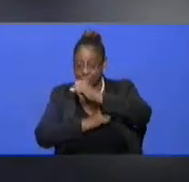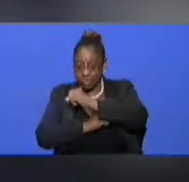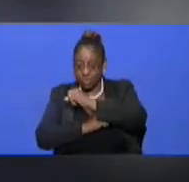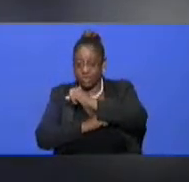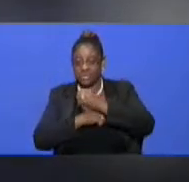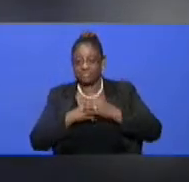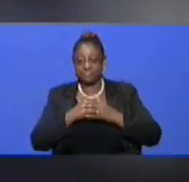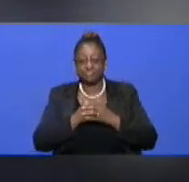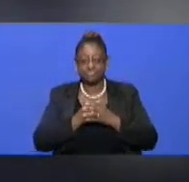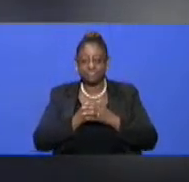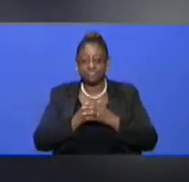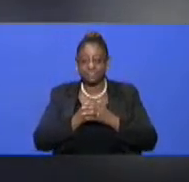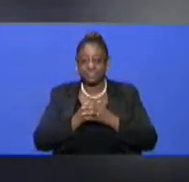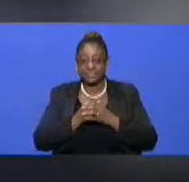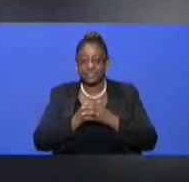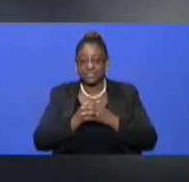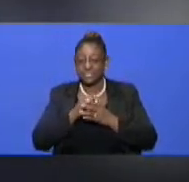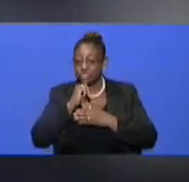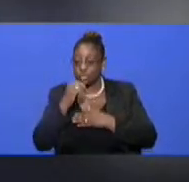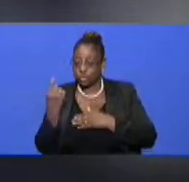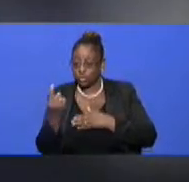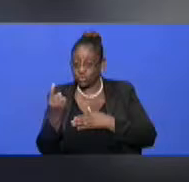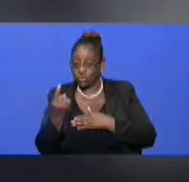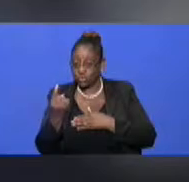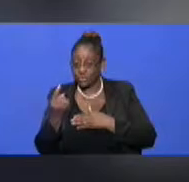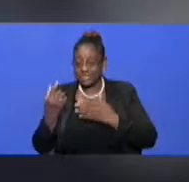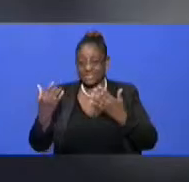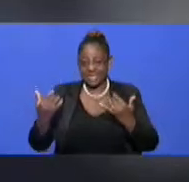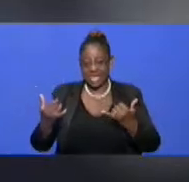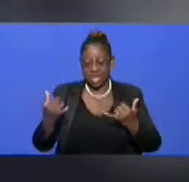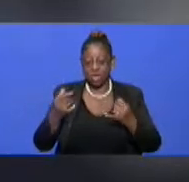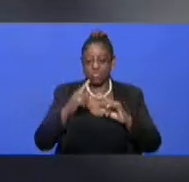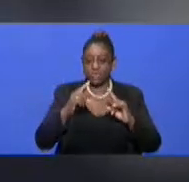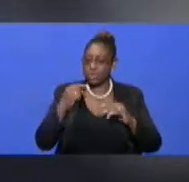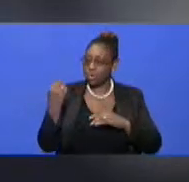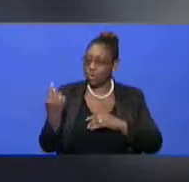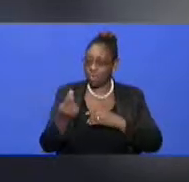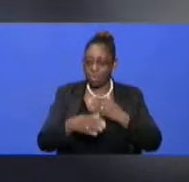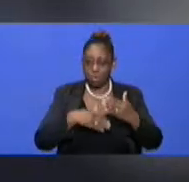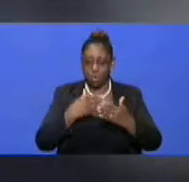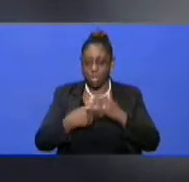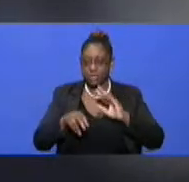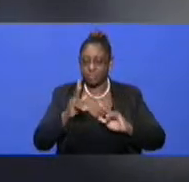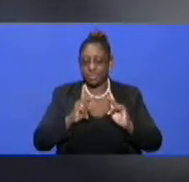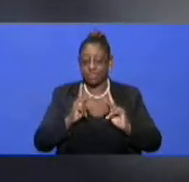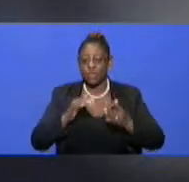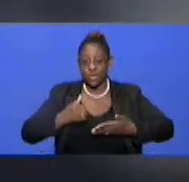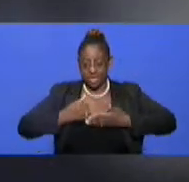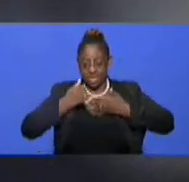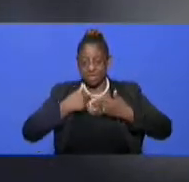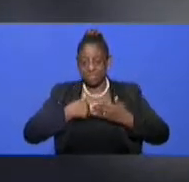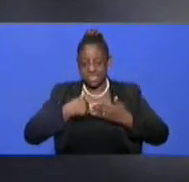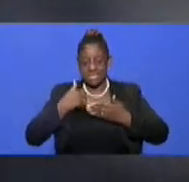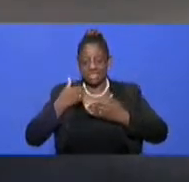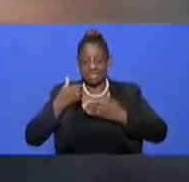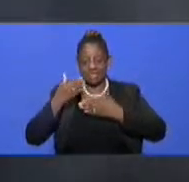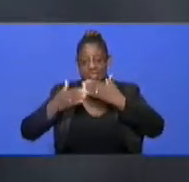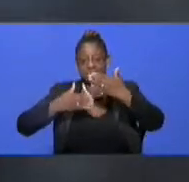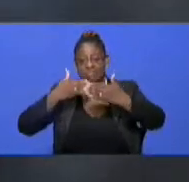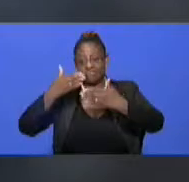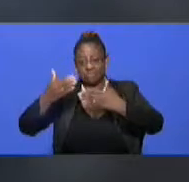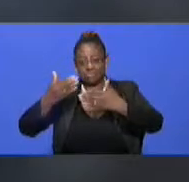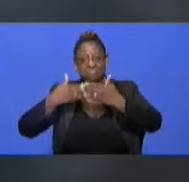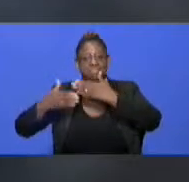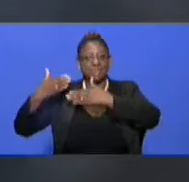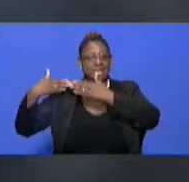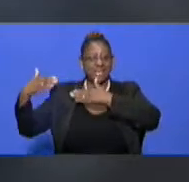the years, not only just now present, but all those who have made this journey possible.